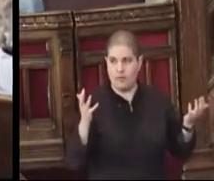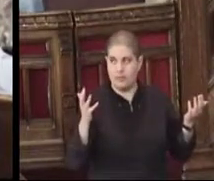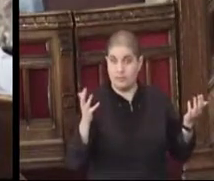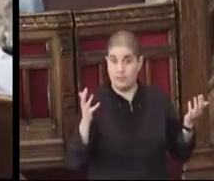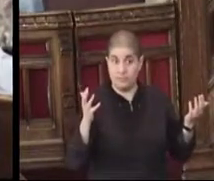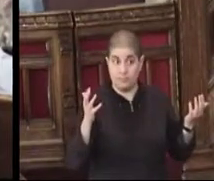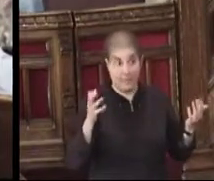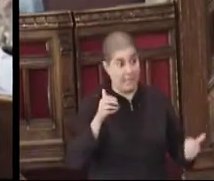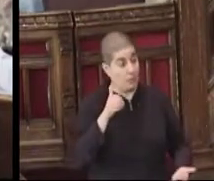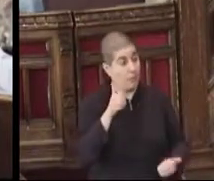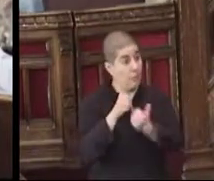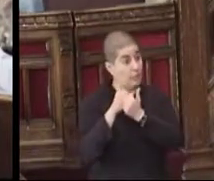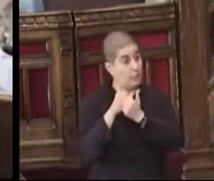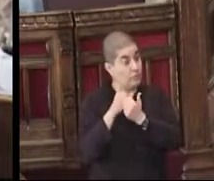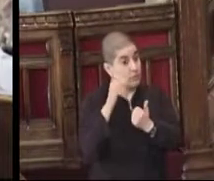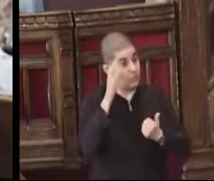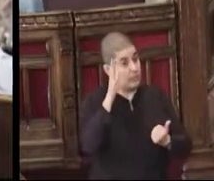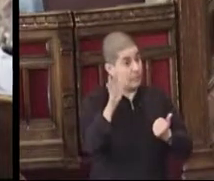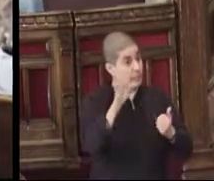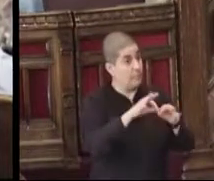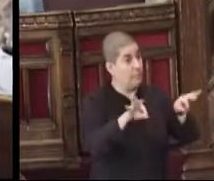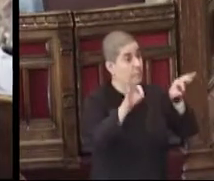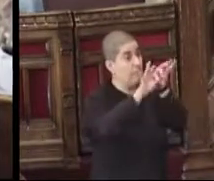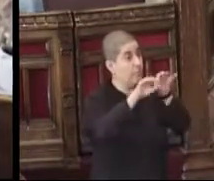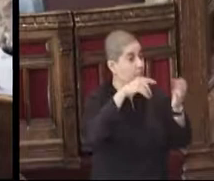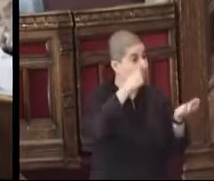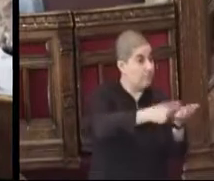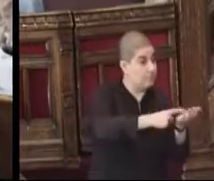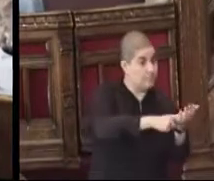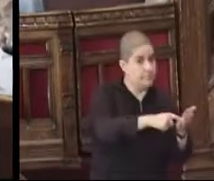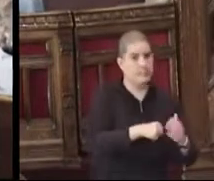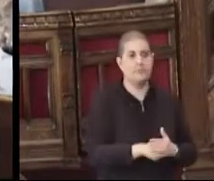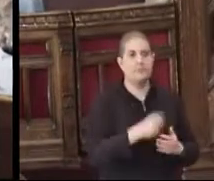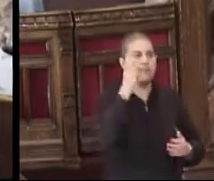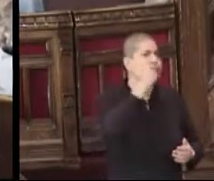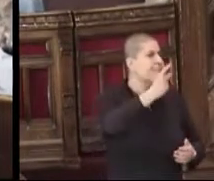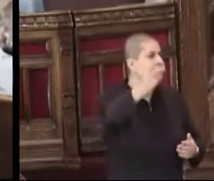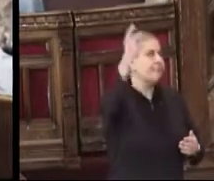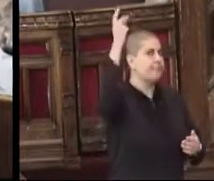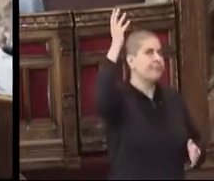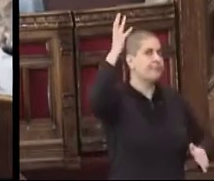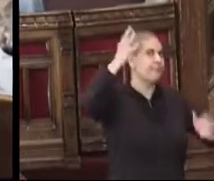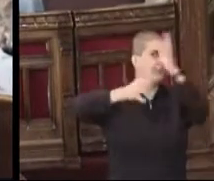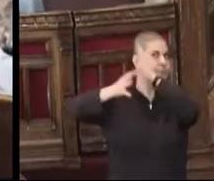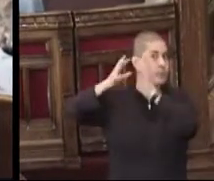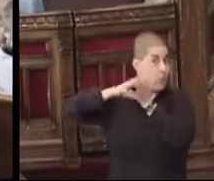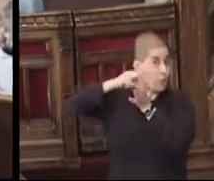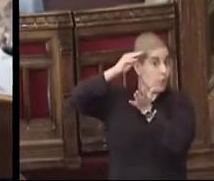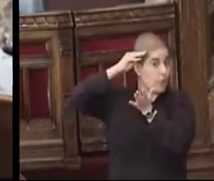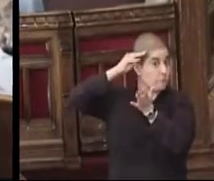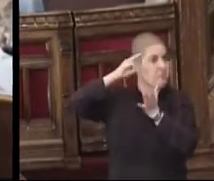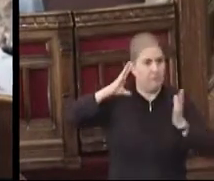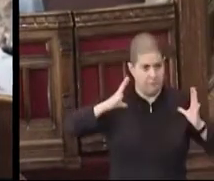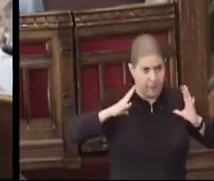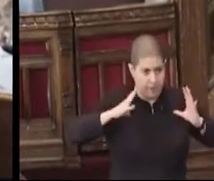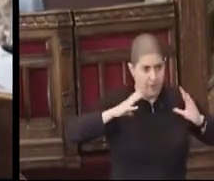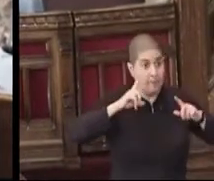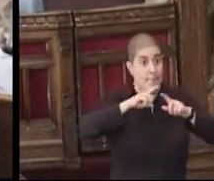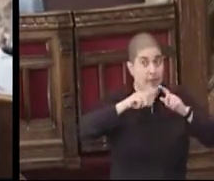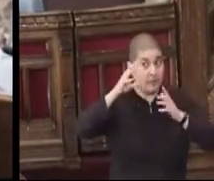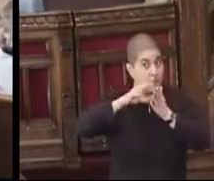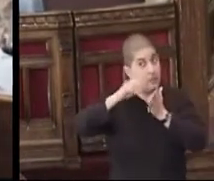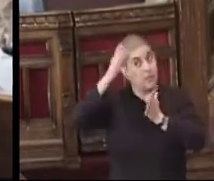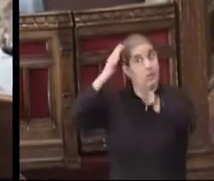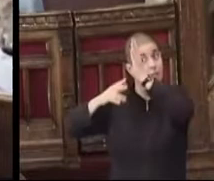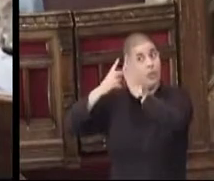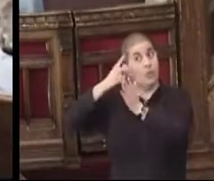questions that people are asking? Now, we can look back at our past to learn from it, but we should not look back at our past